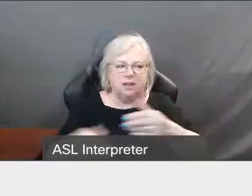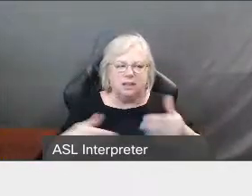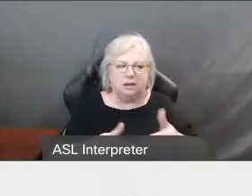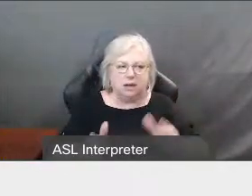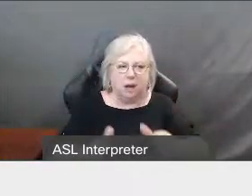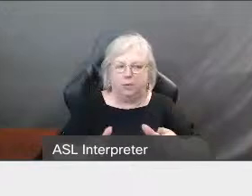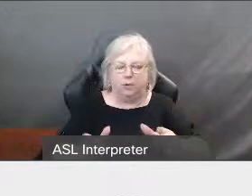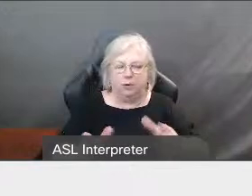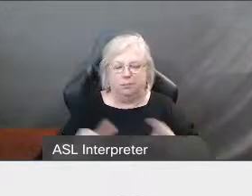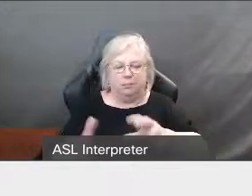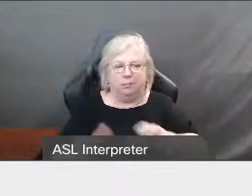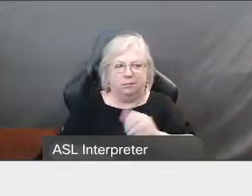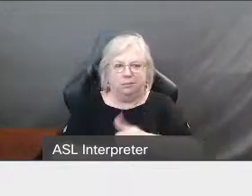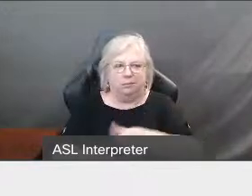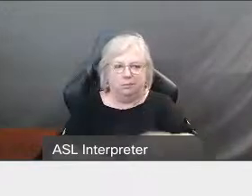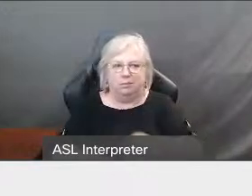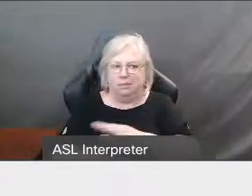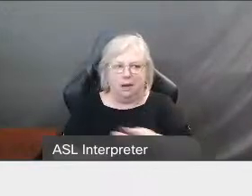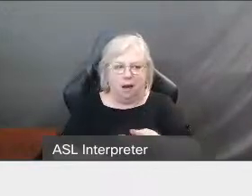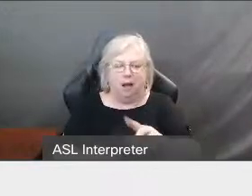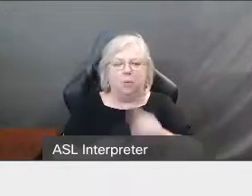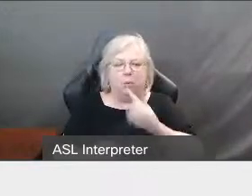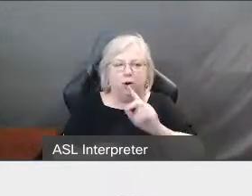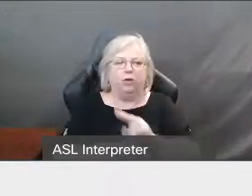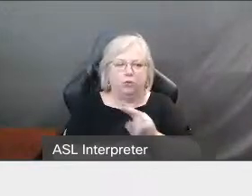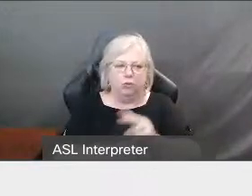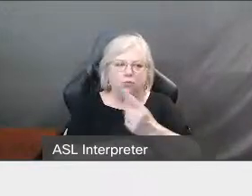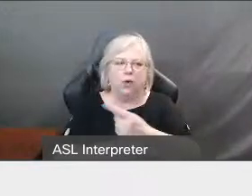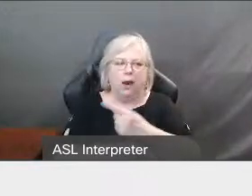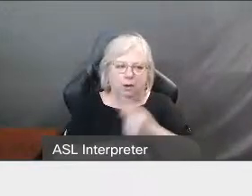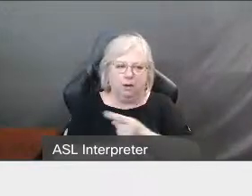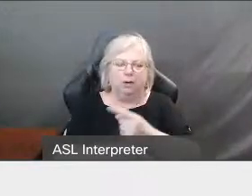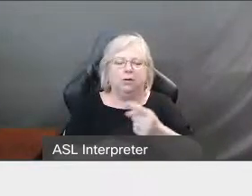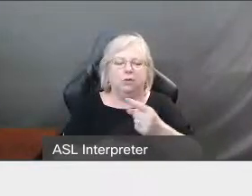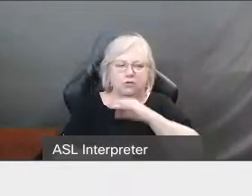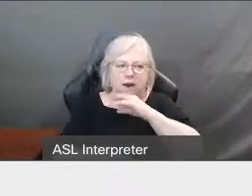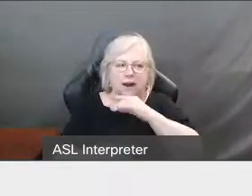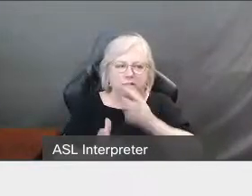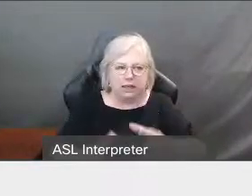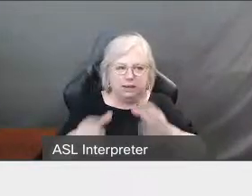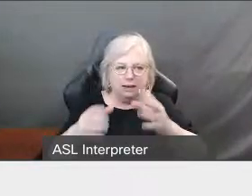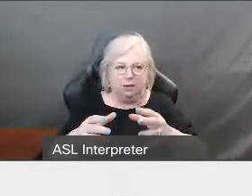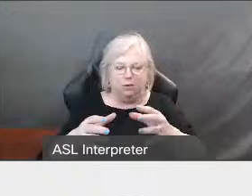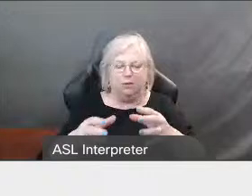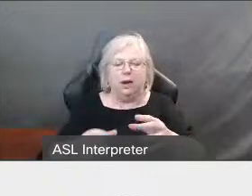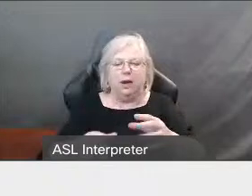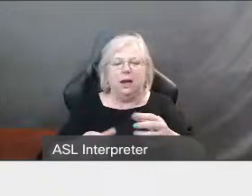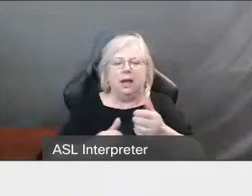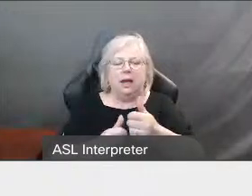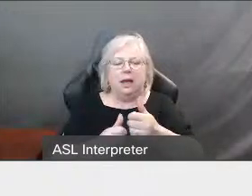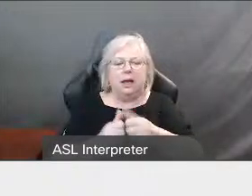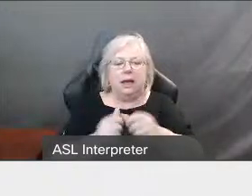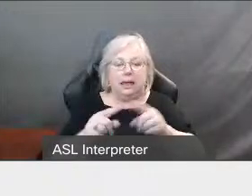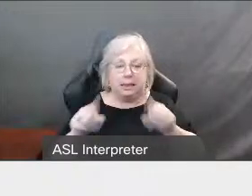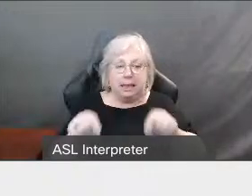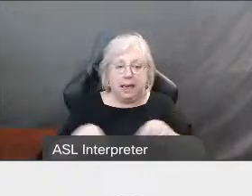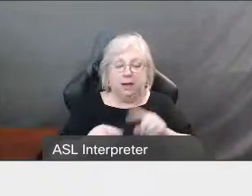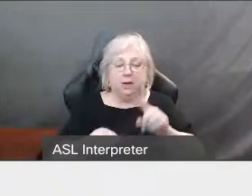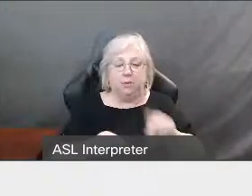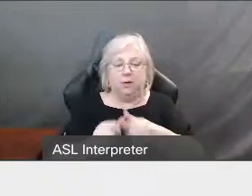collected in regular and recycled trash containers for collection by the city. Any signage on the site must comply with